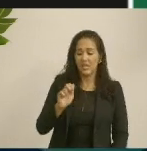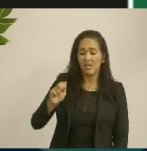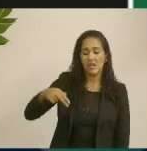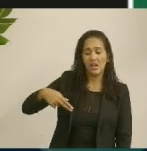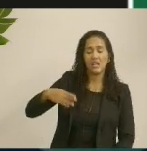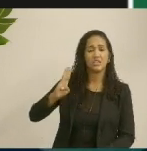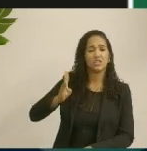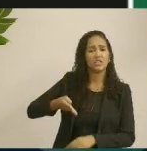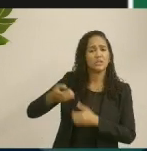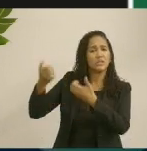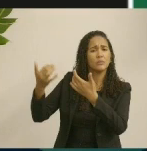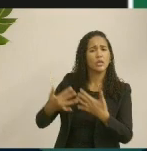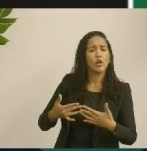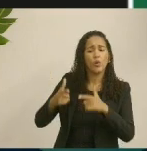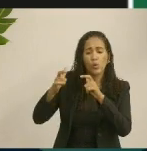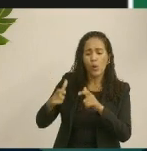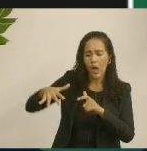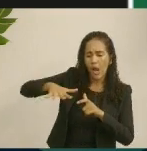local. And